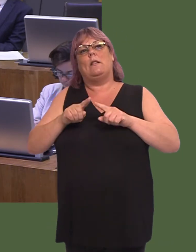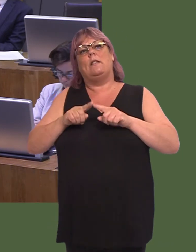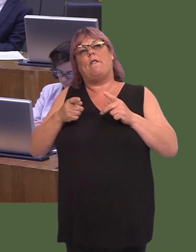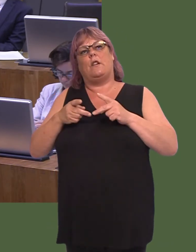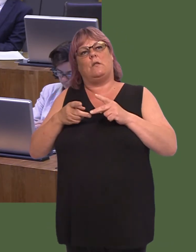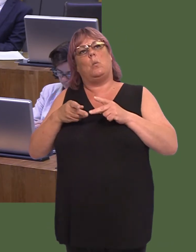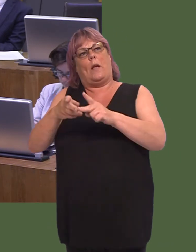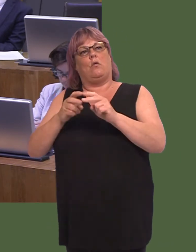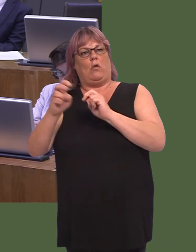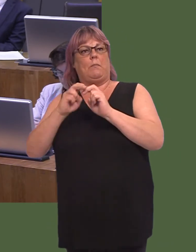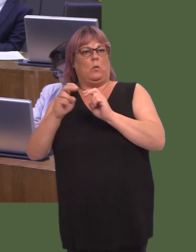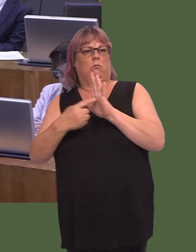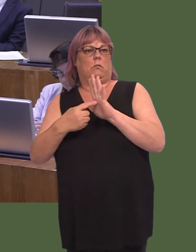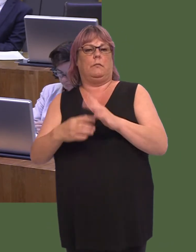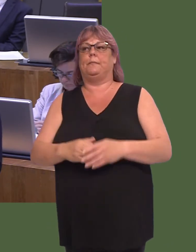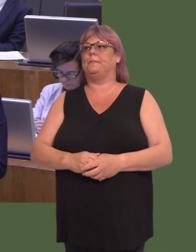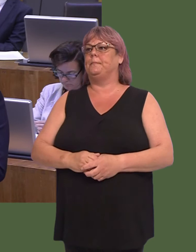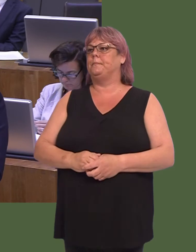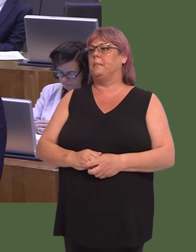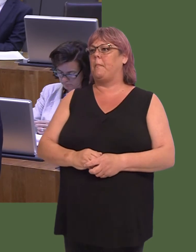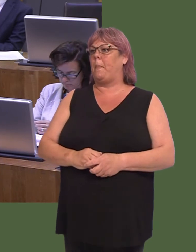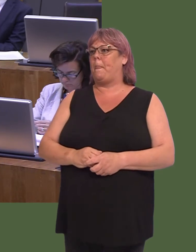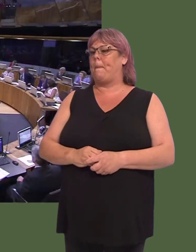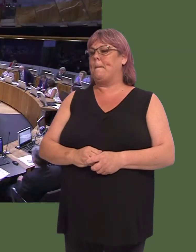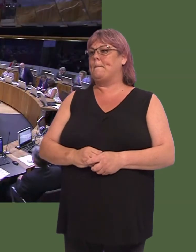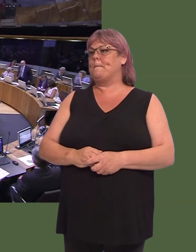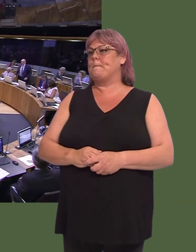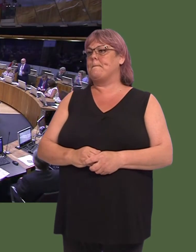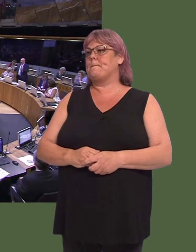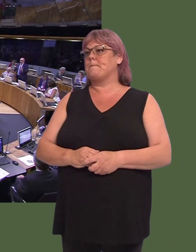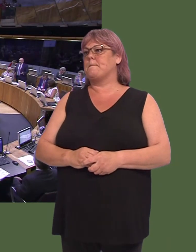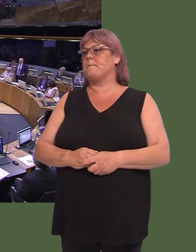outlined earlier on this afternoon, what we're looking to do. Simon Thomas.